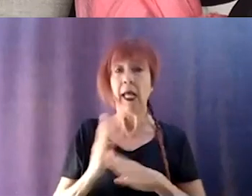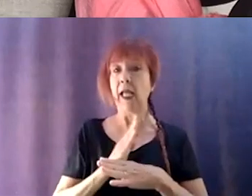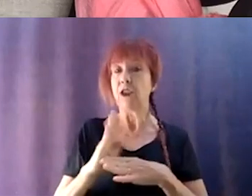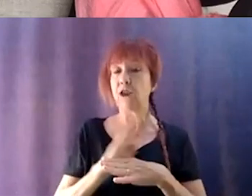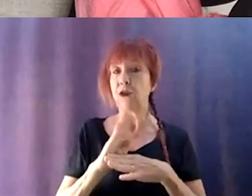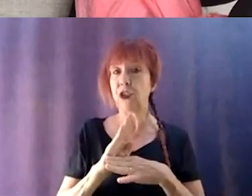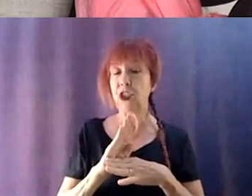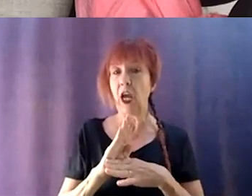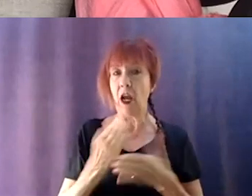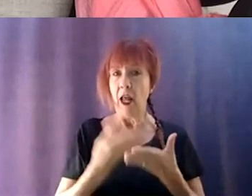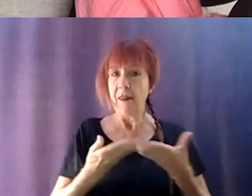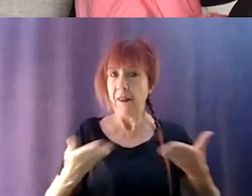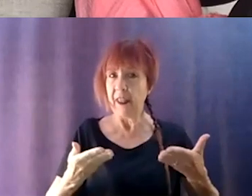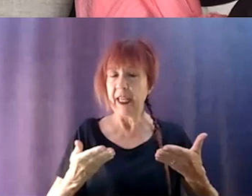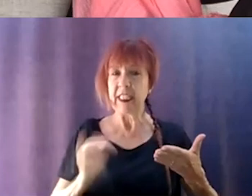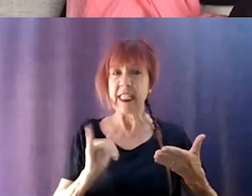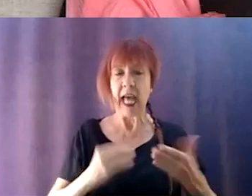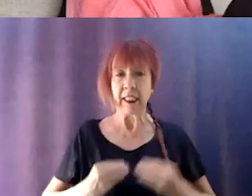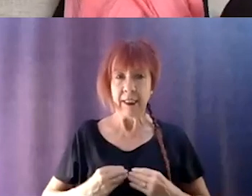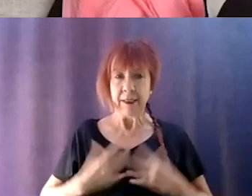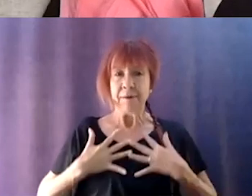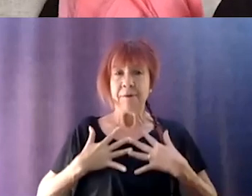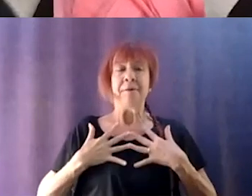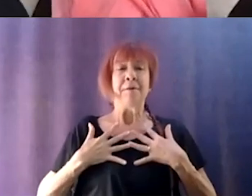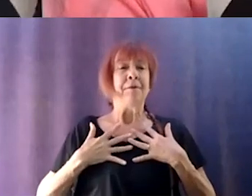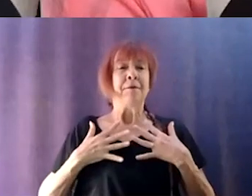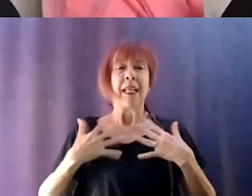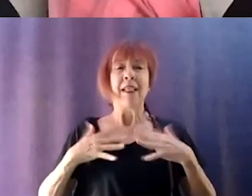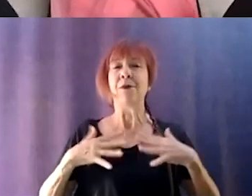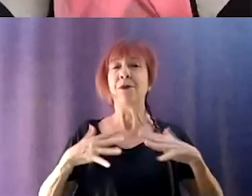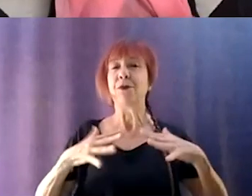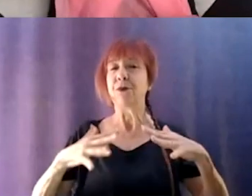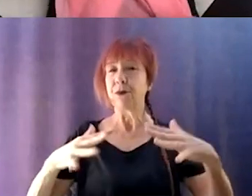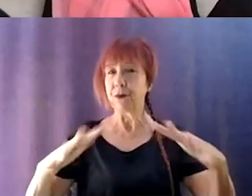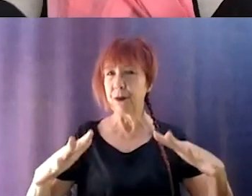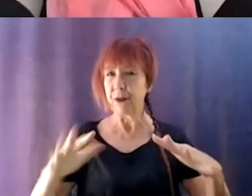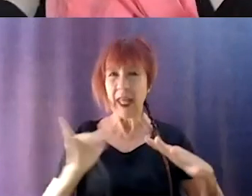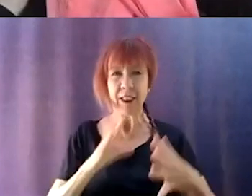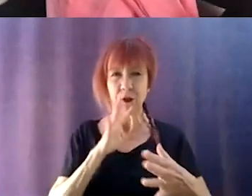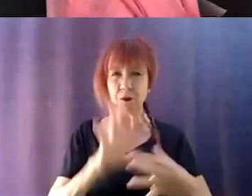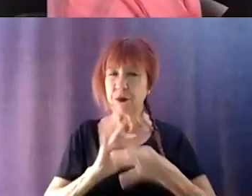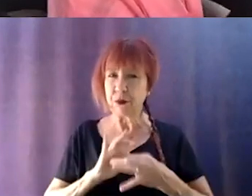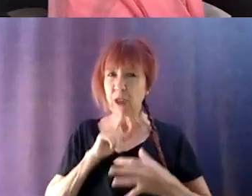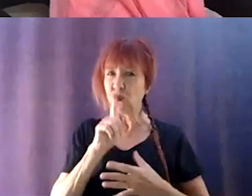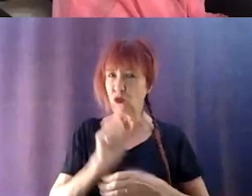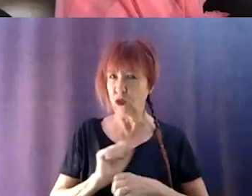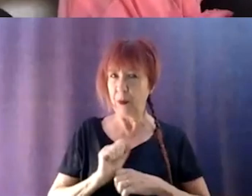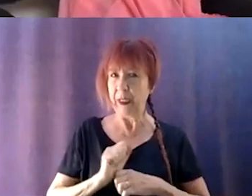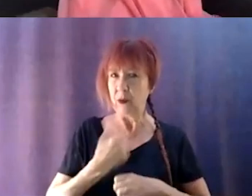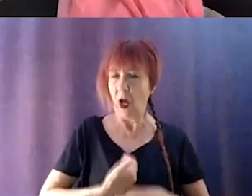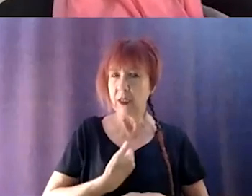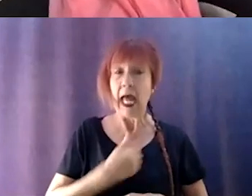make us vibrating, what make us happy, what is true to us, and to invite people not